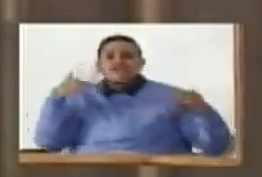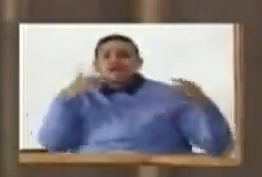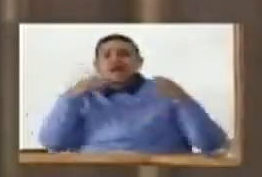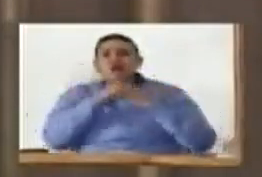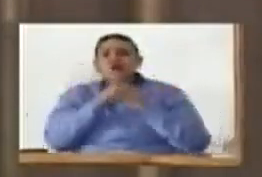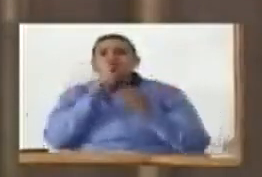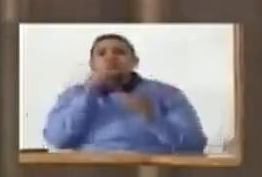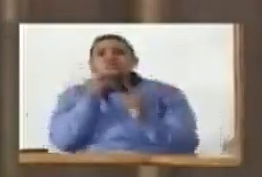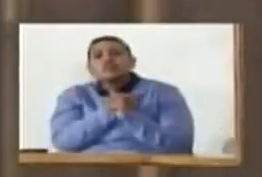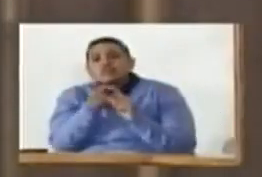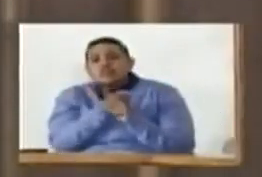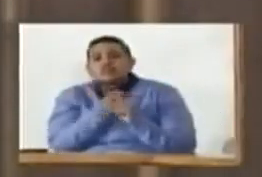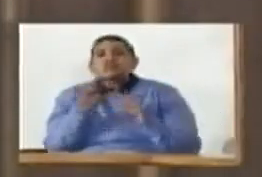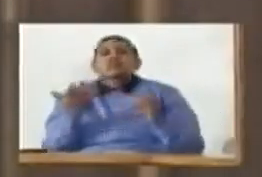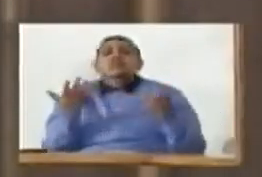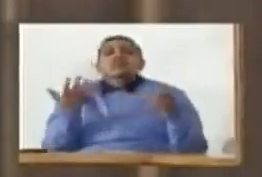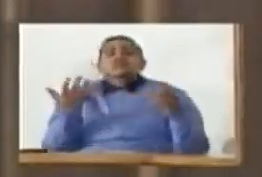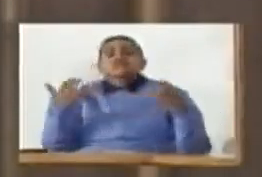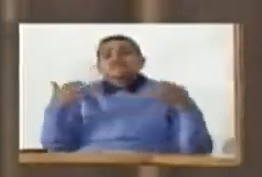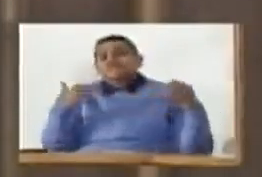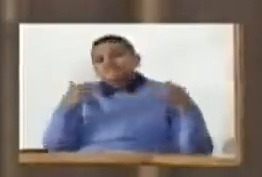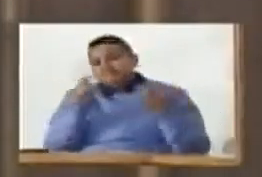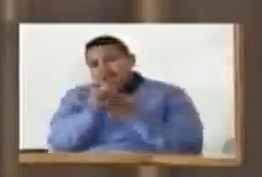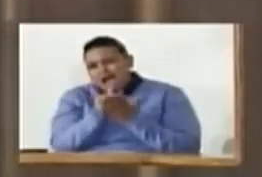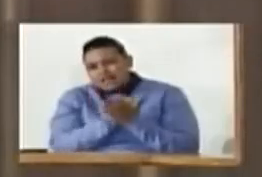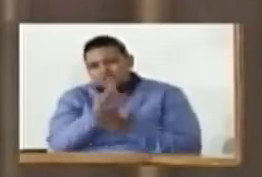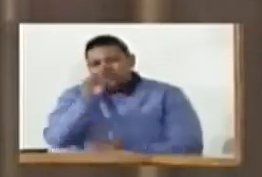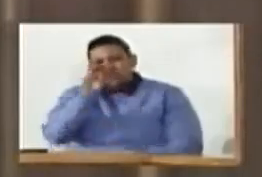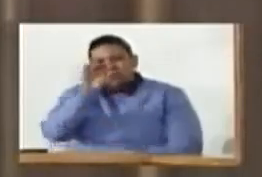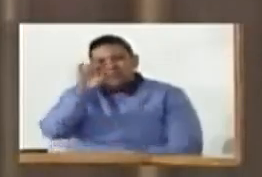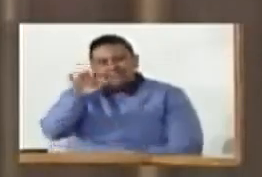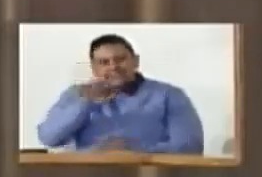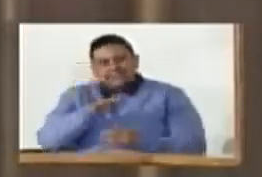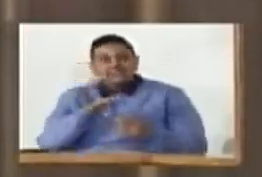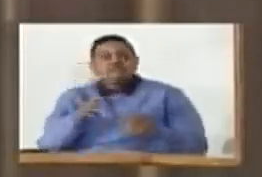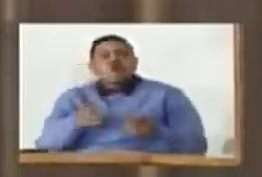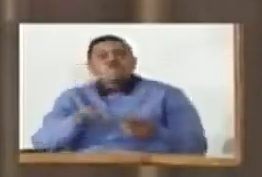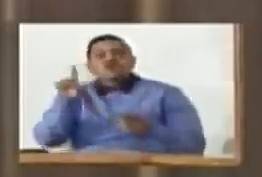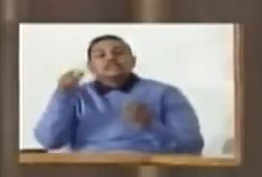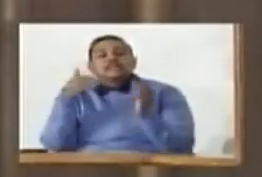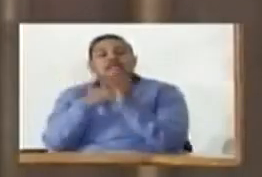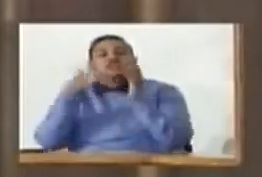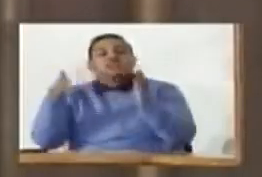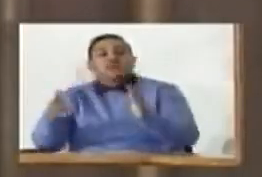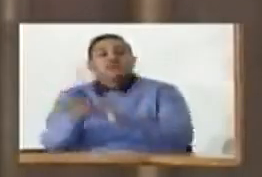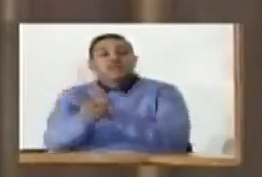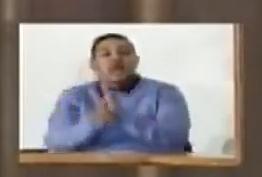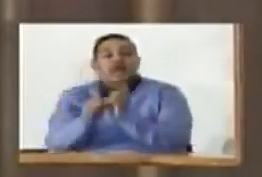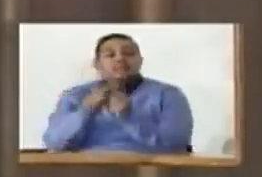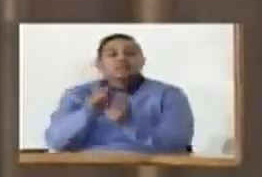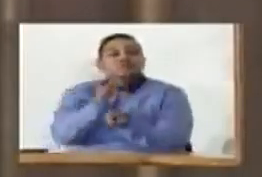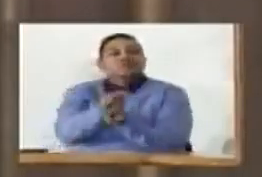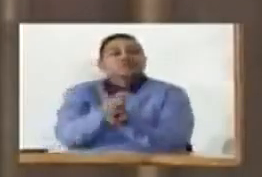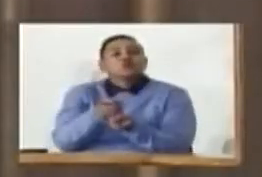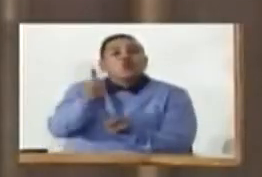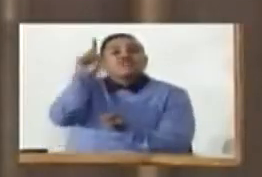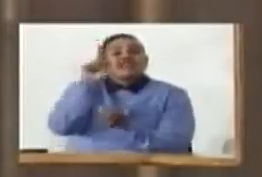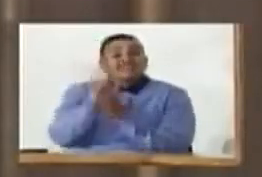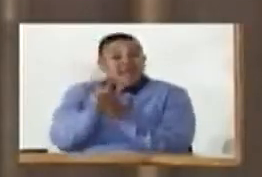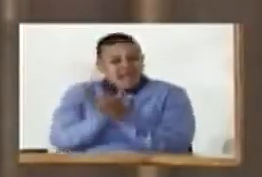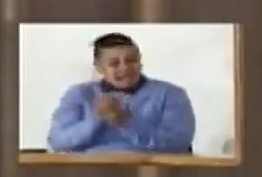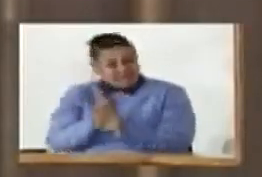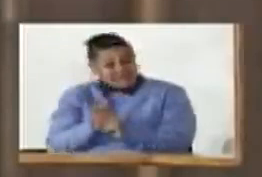the Domestic Violence Act, Offences Against the Persons Act, and Sexual Offences Act.